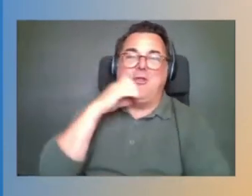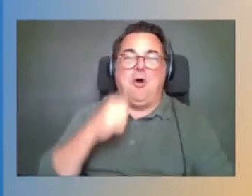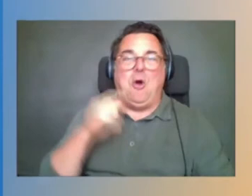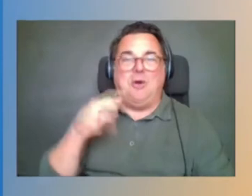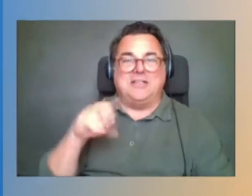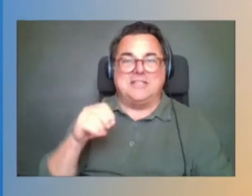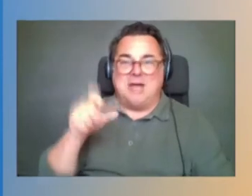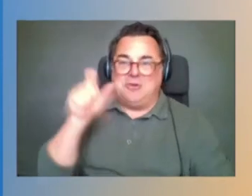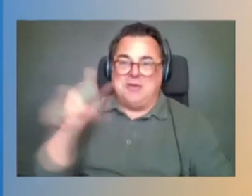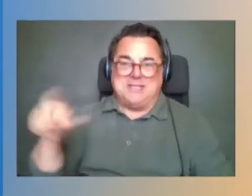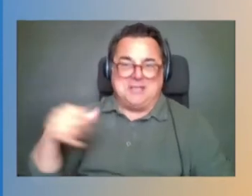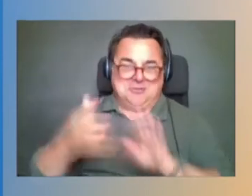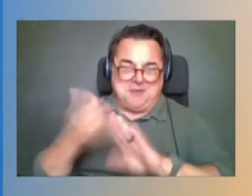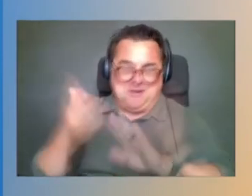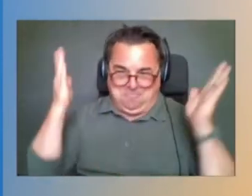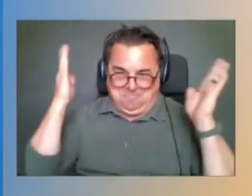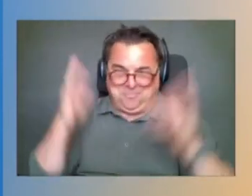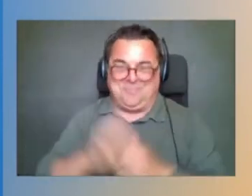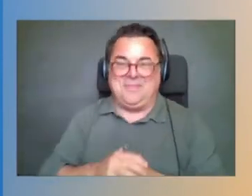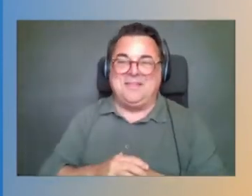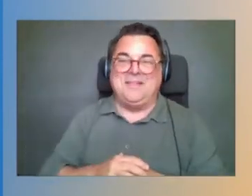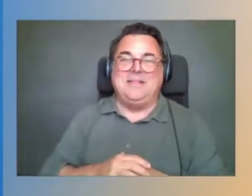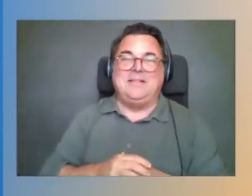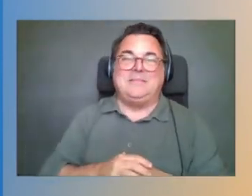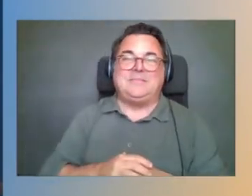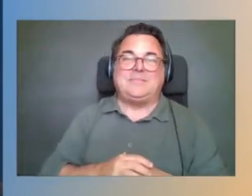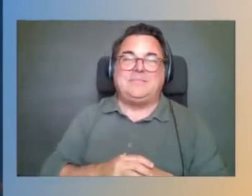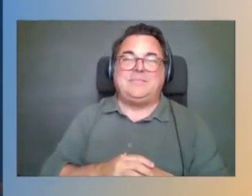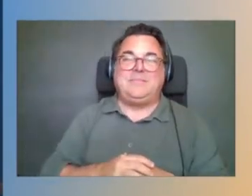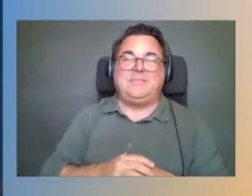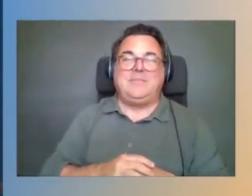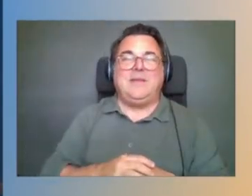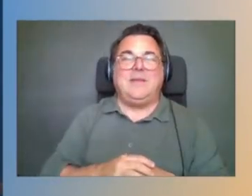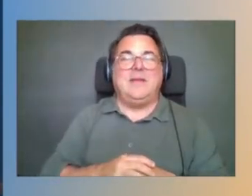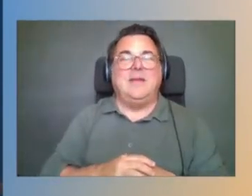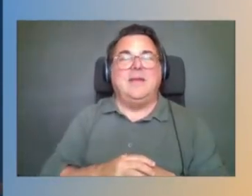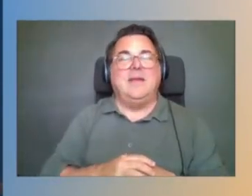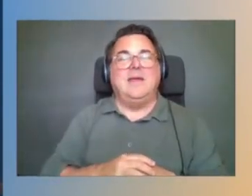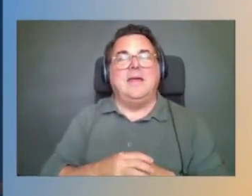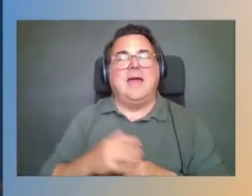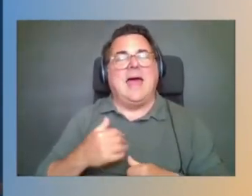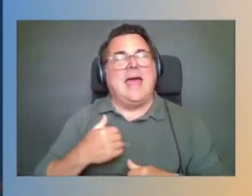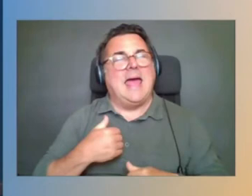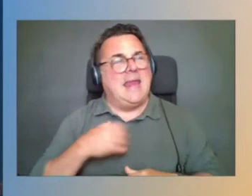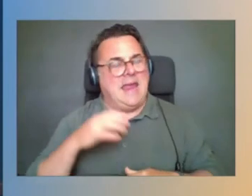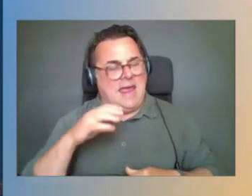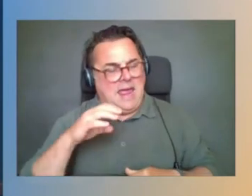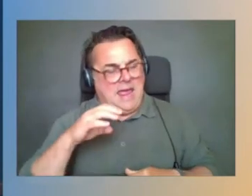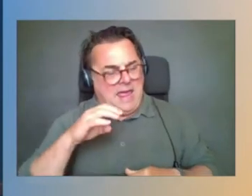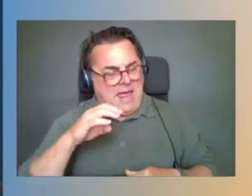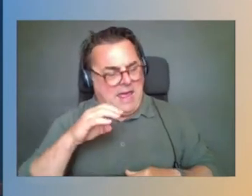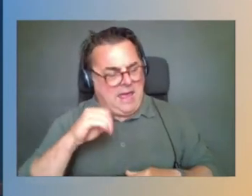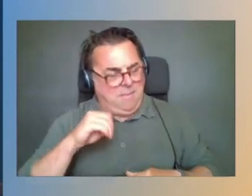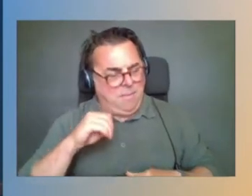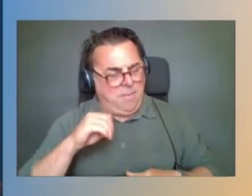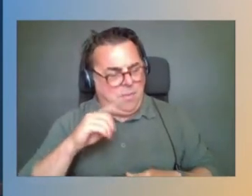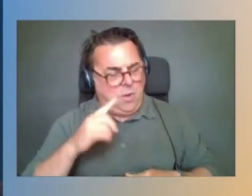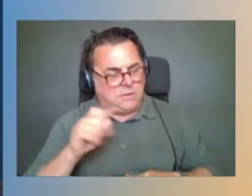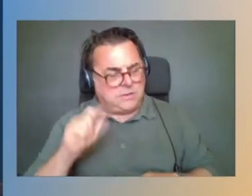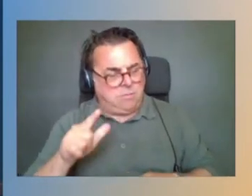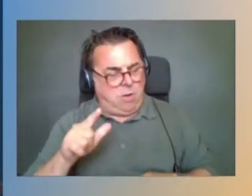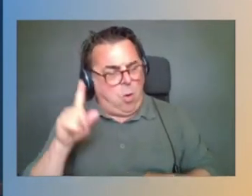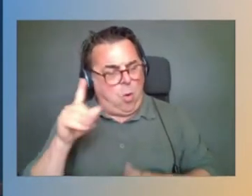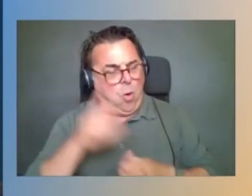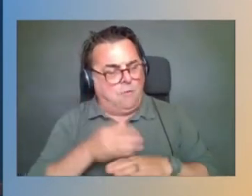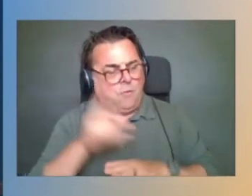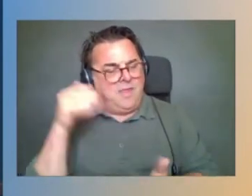today. I had an M1 small that got to well past 1,000 days, and then Peter